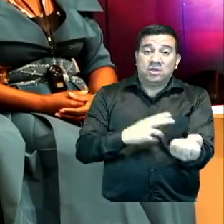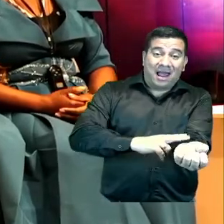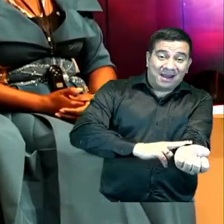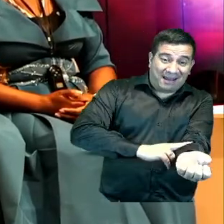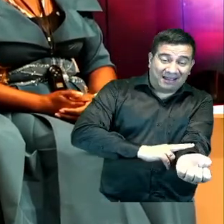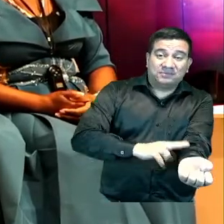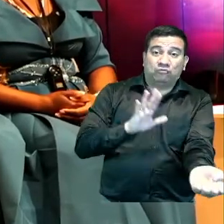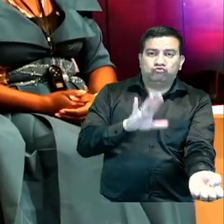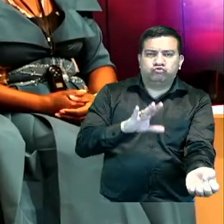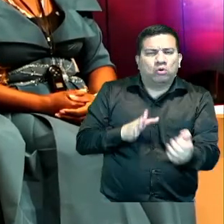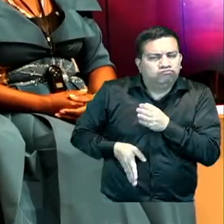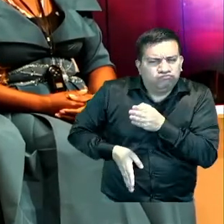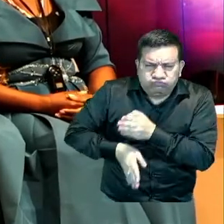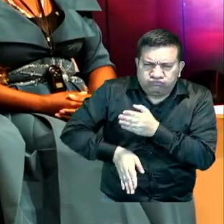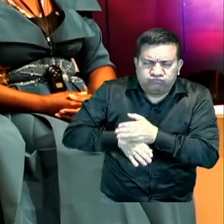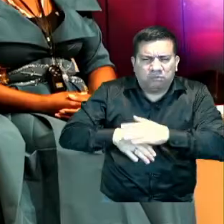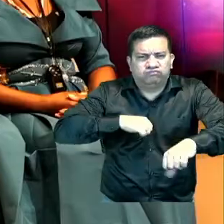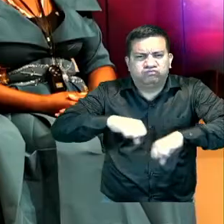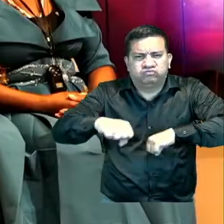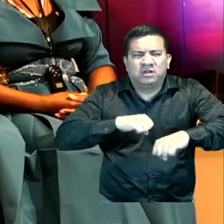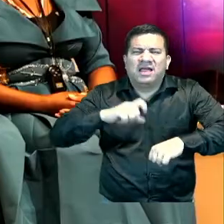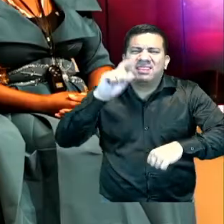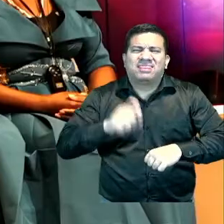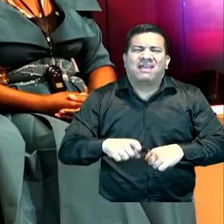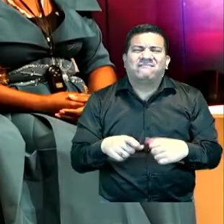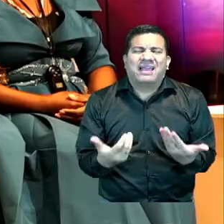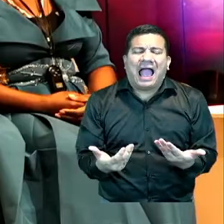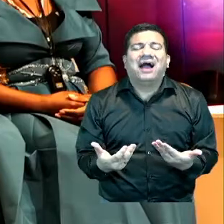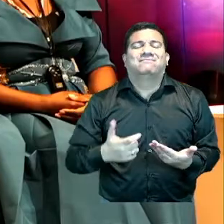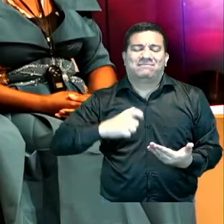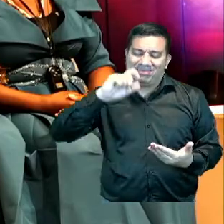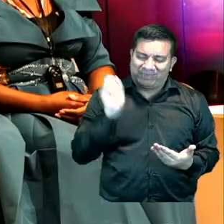is, so that our race can continue moving forward,